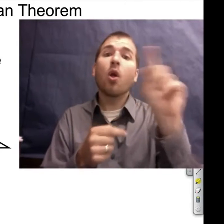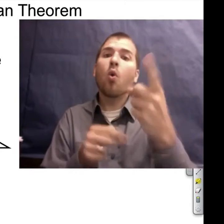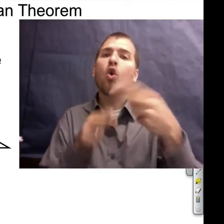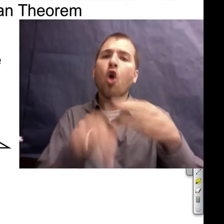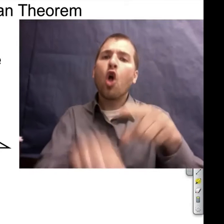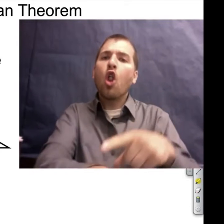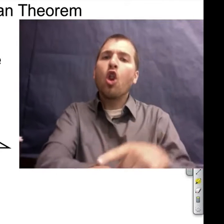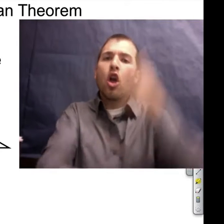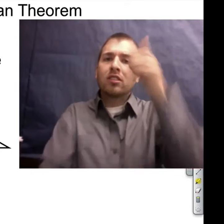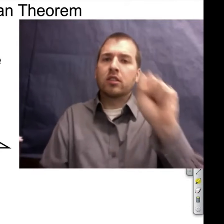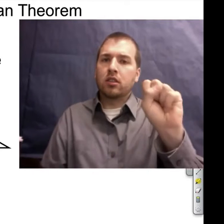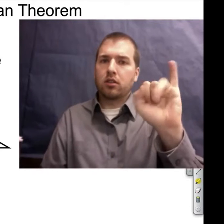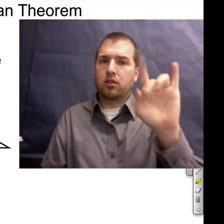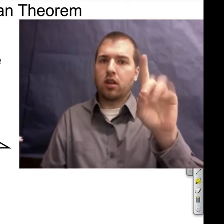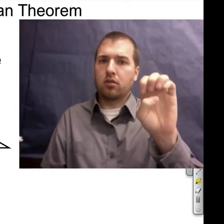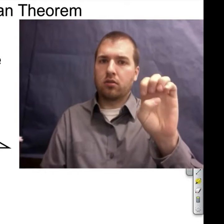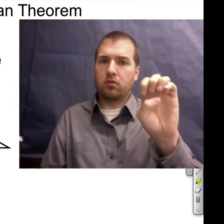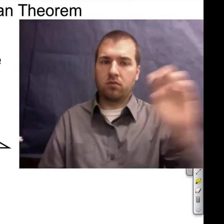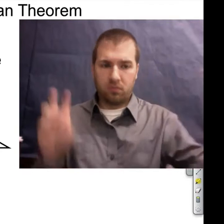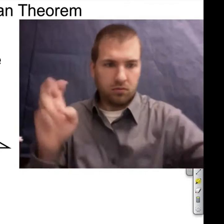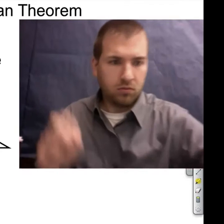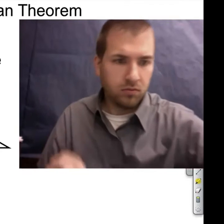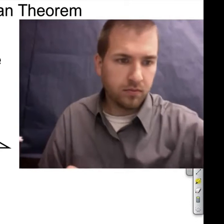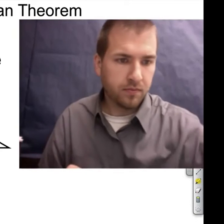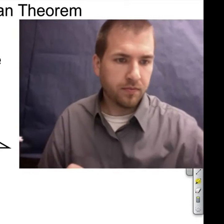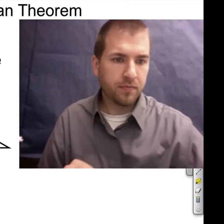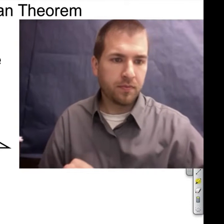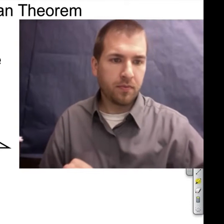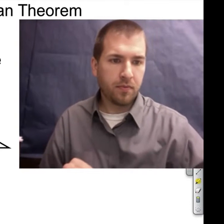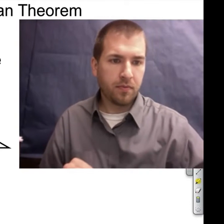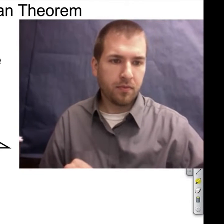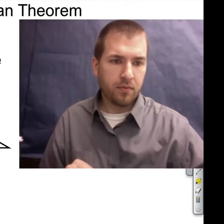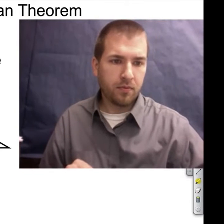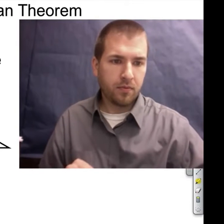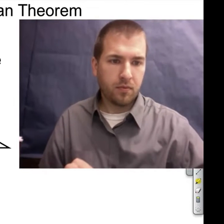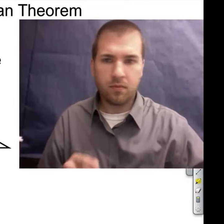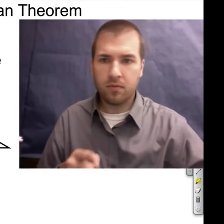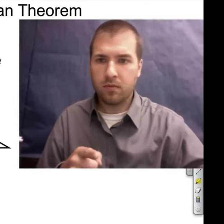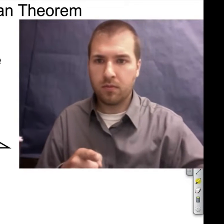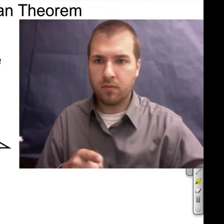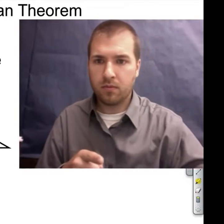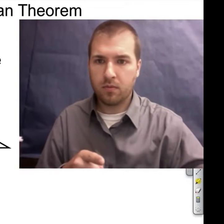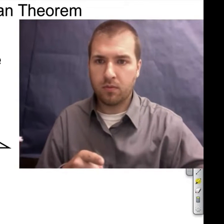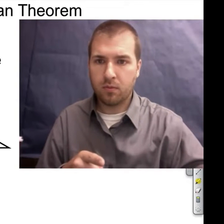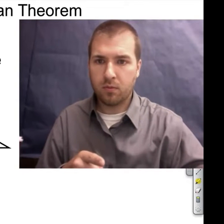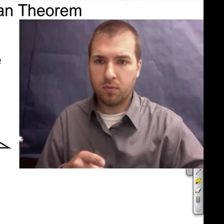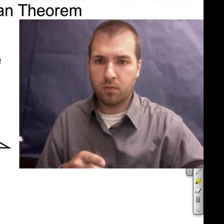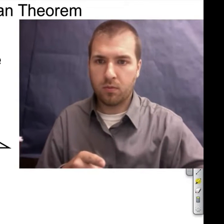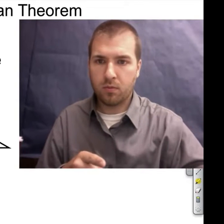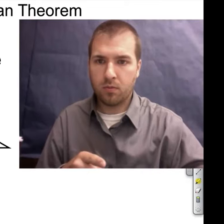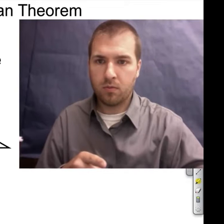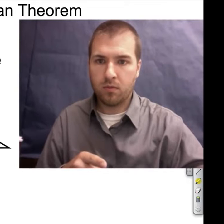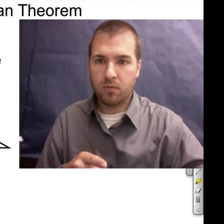hypotenuse, that's always going to be the longest side of the triangle. So you should see right here.